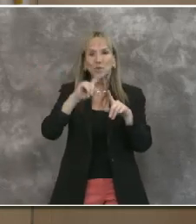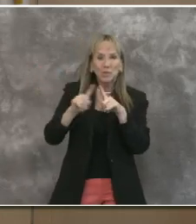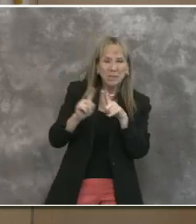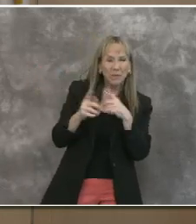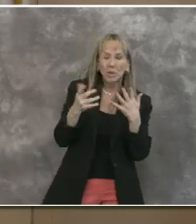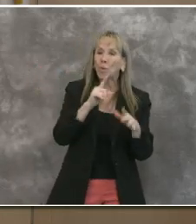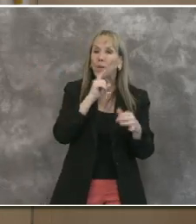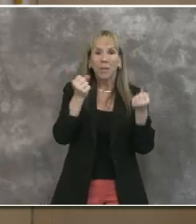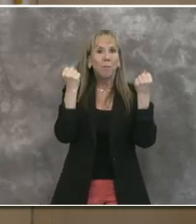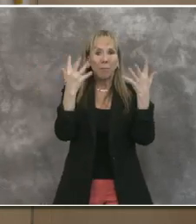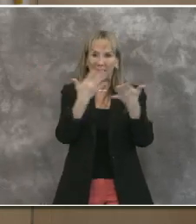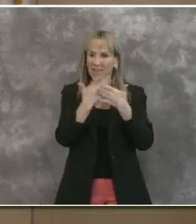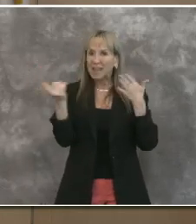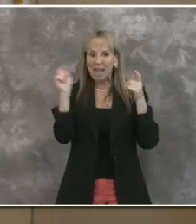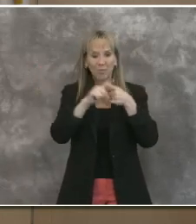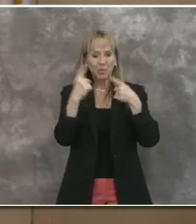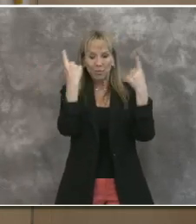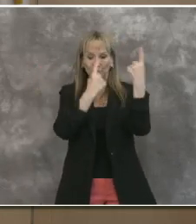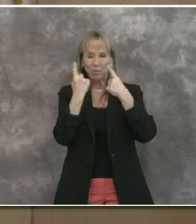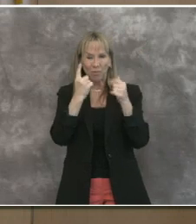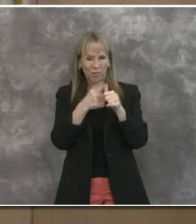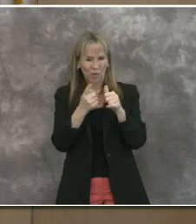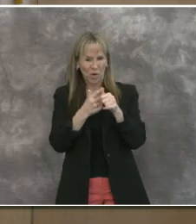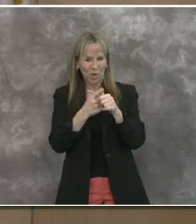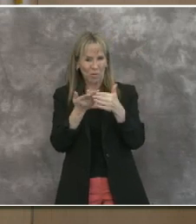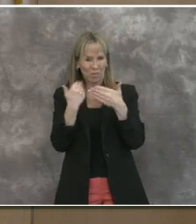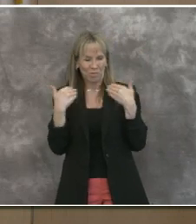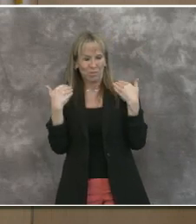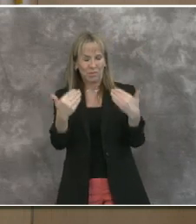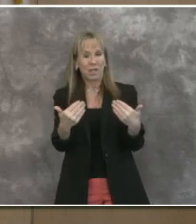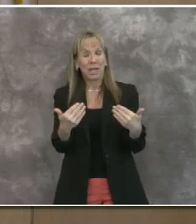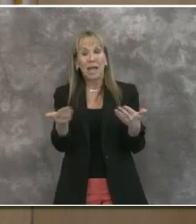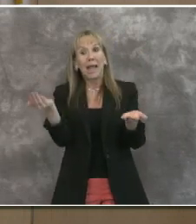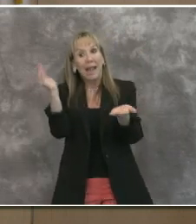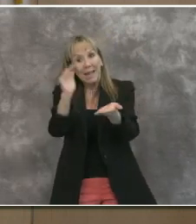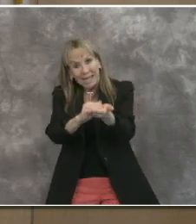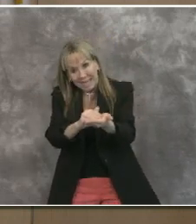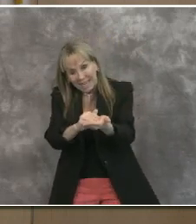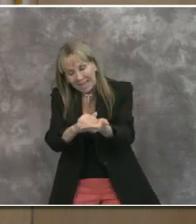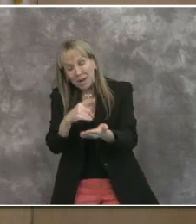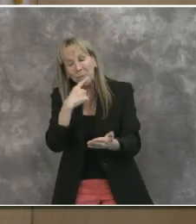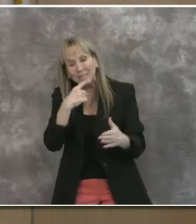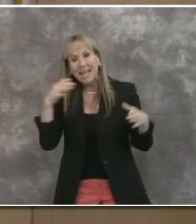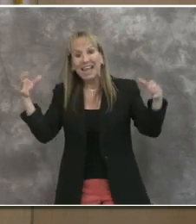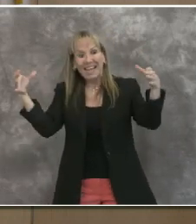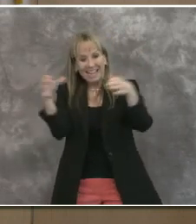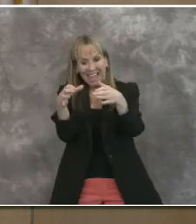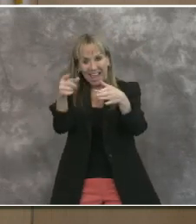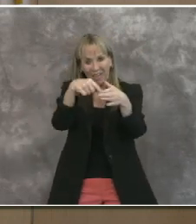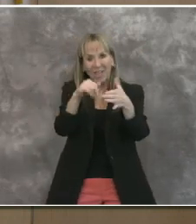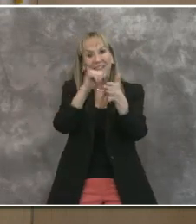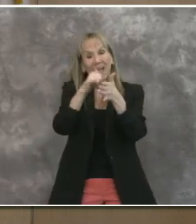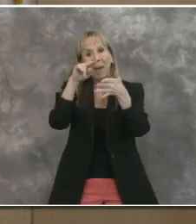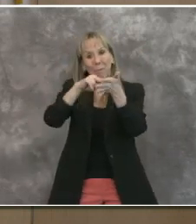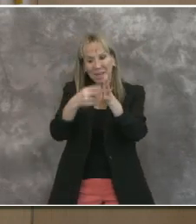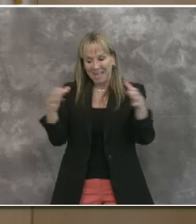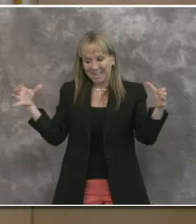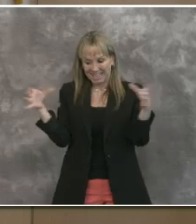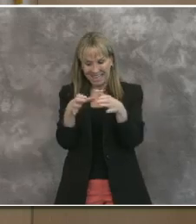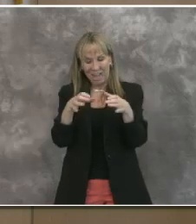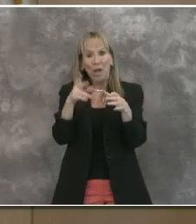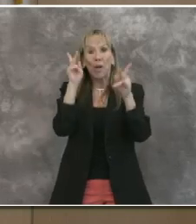lot to be considered here. And again, gatherings are gatherings. If people are coming